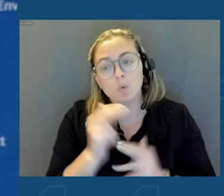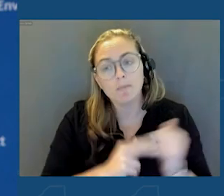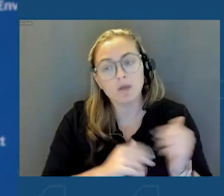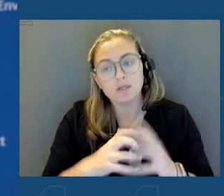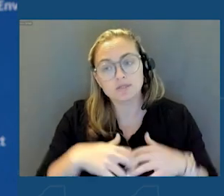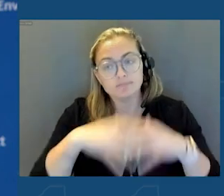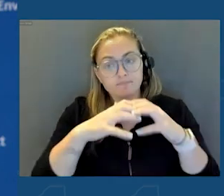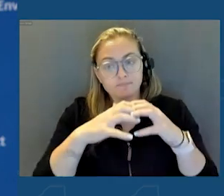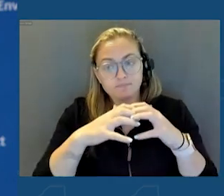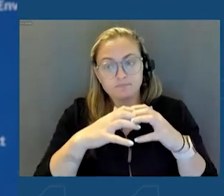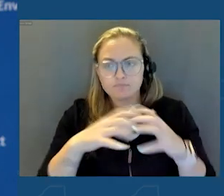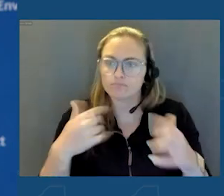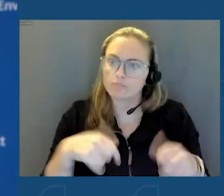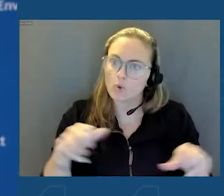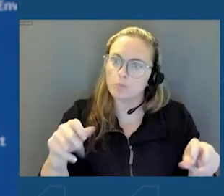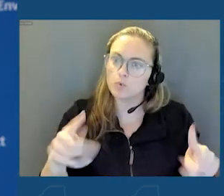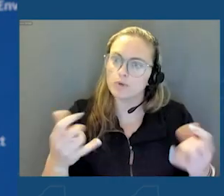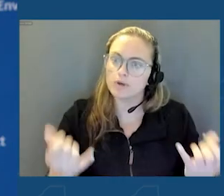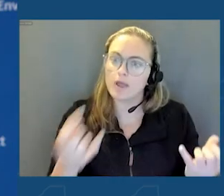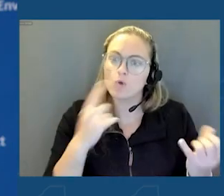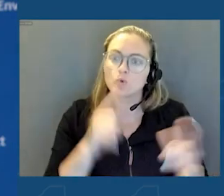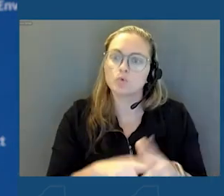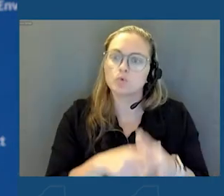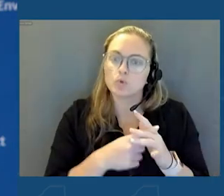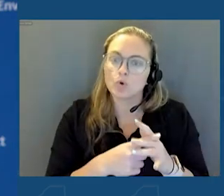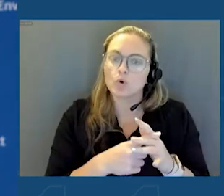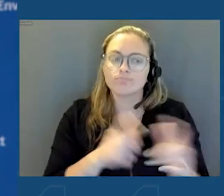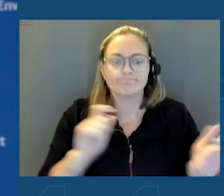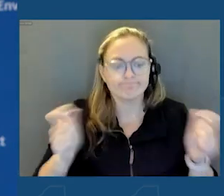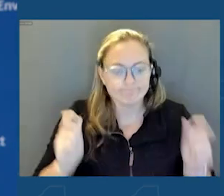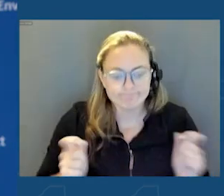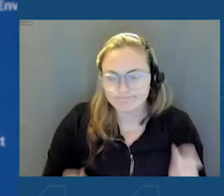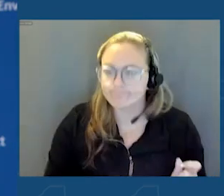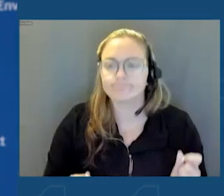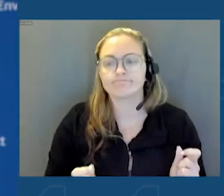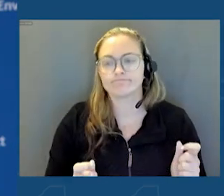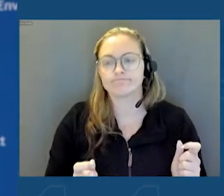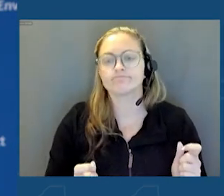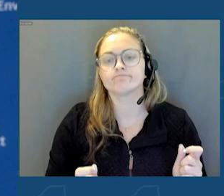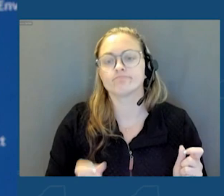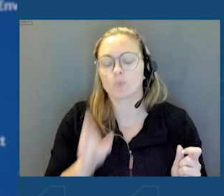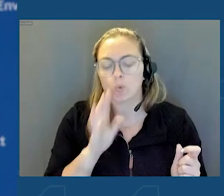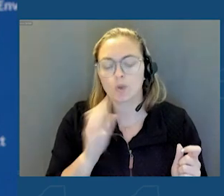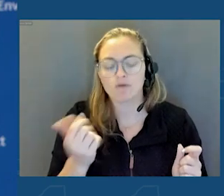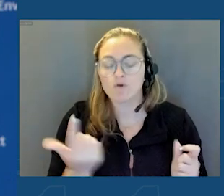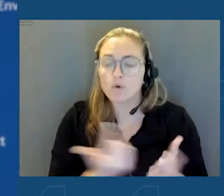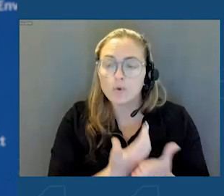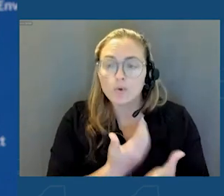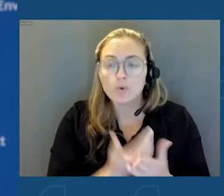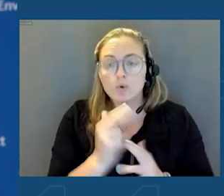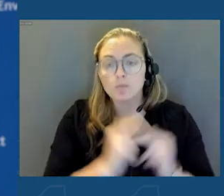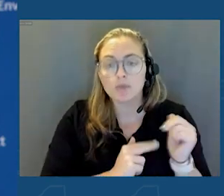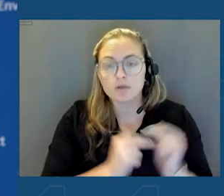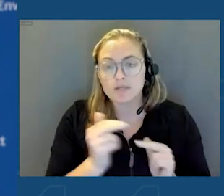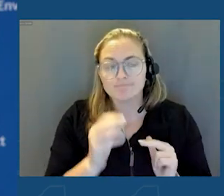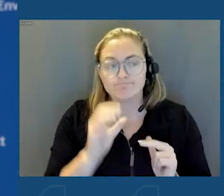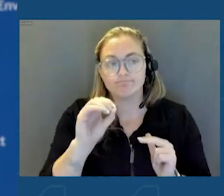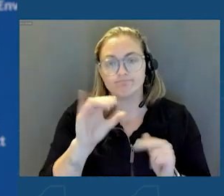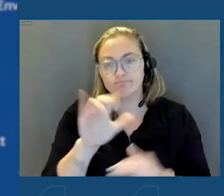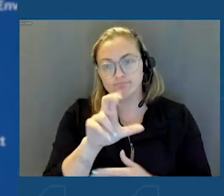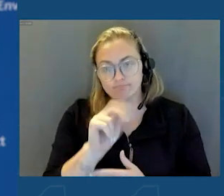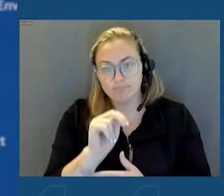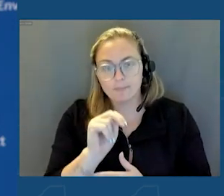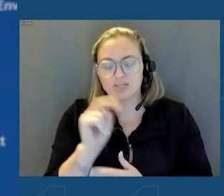our opportunity to really start making real changes. We are going to have all new buildings built be zero emissions building